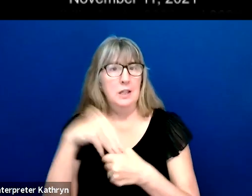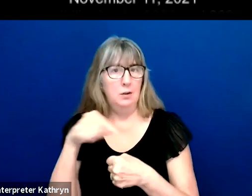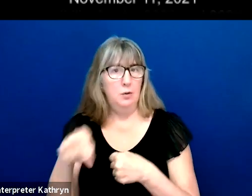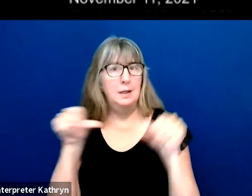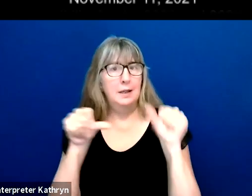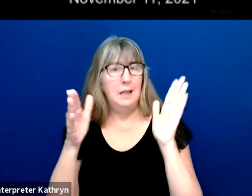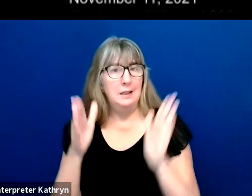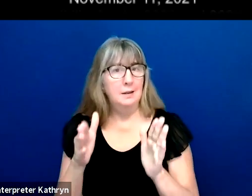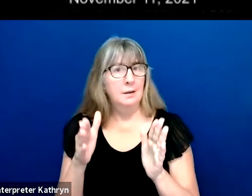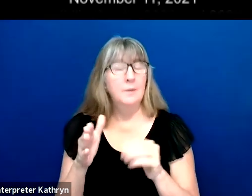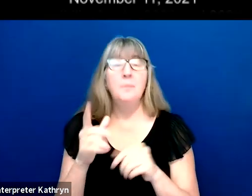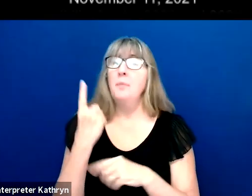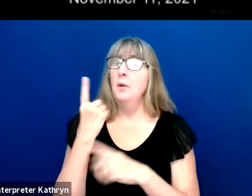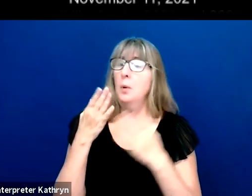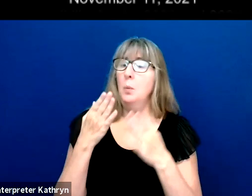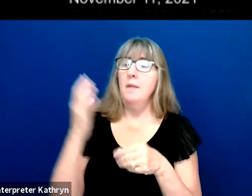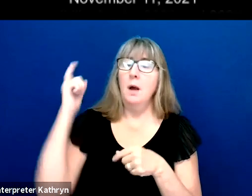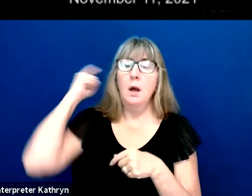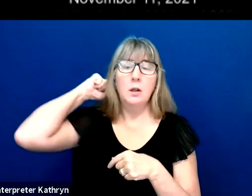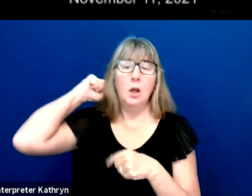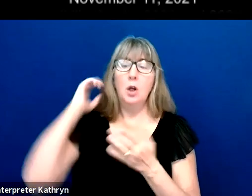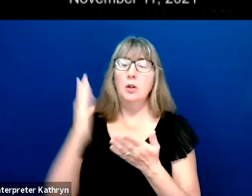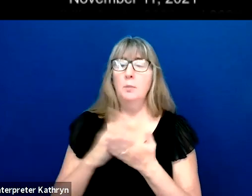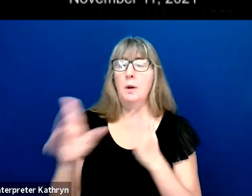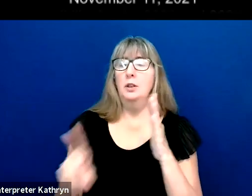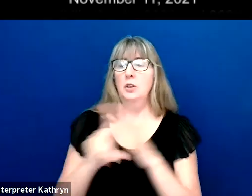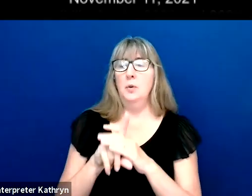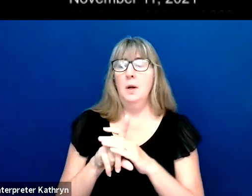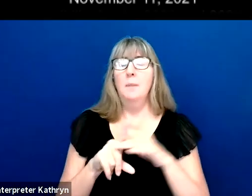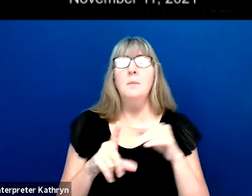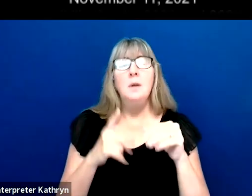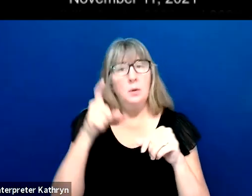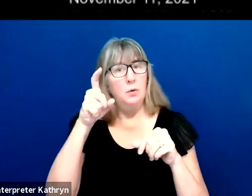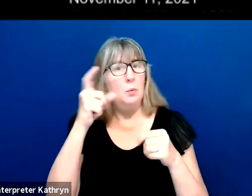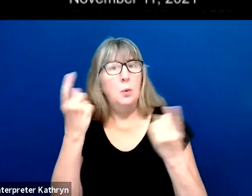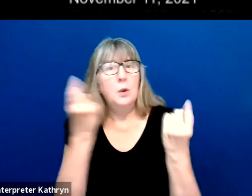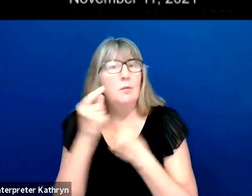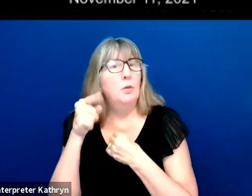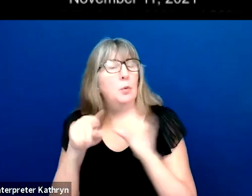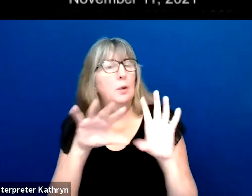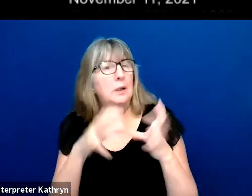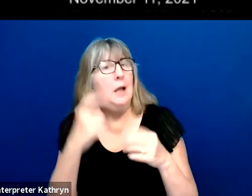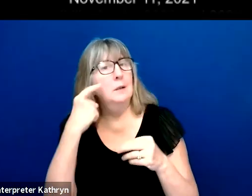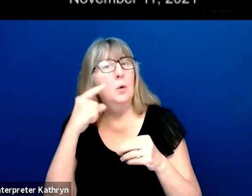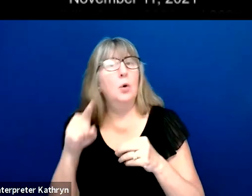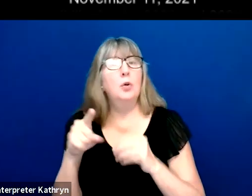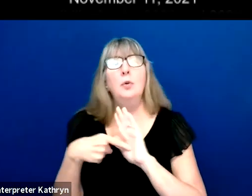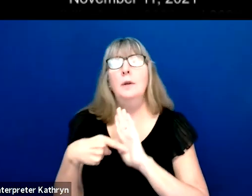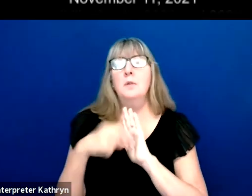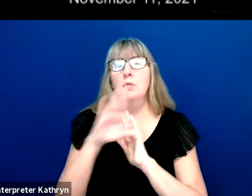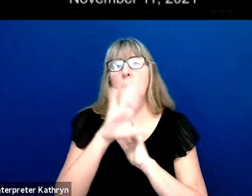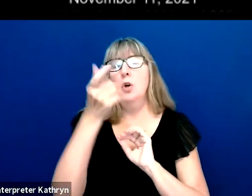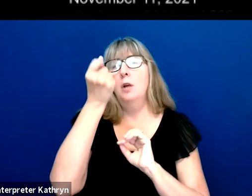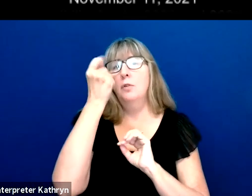scientist. And that is one way that unconscious bias shows up, is what you have to do in class in order to demonstrate your understanding